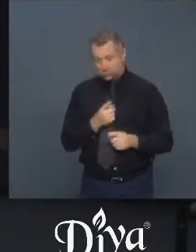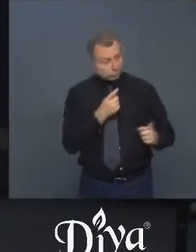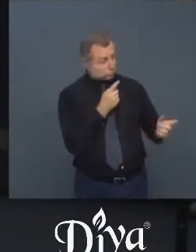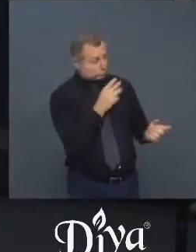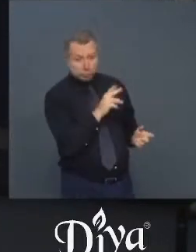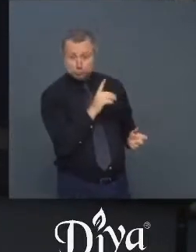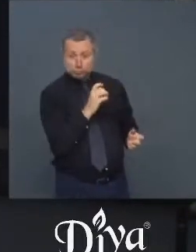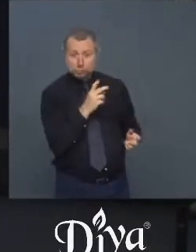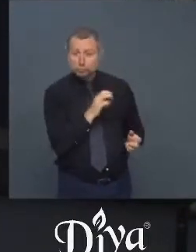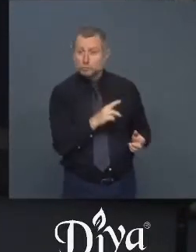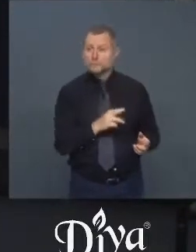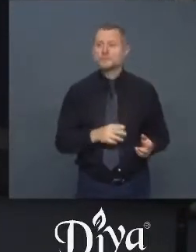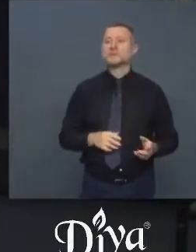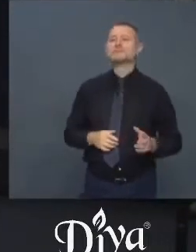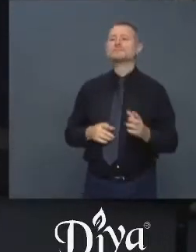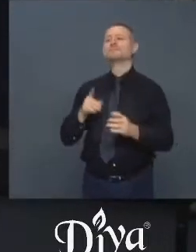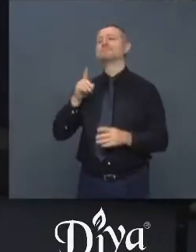Zach?